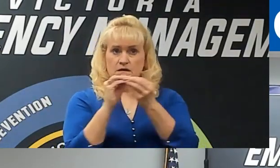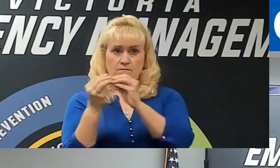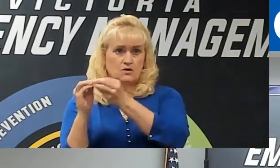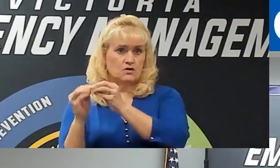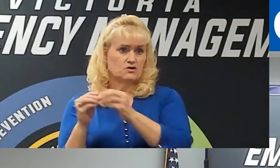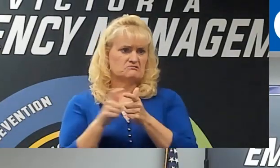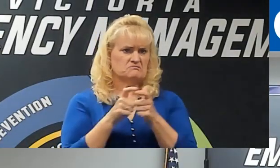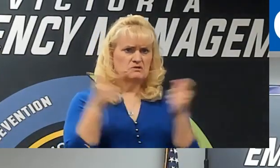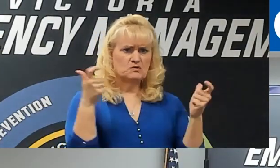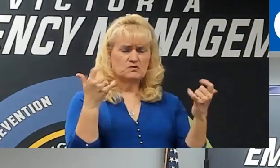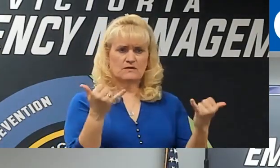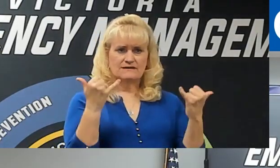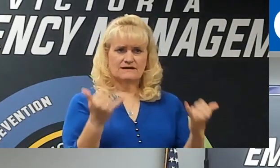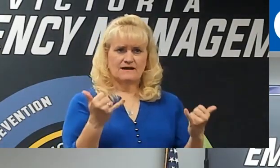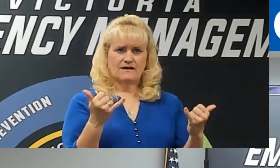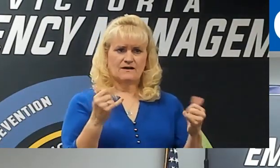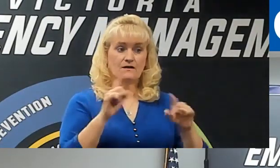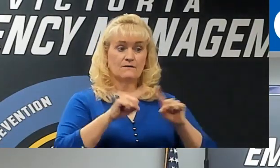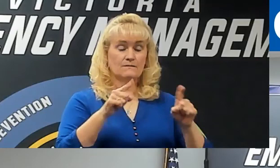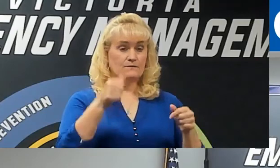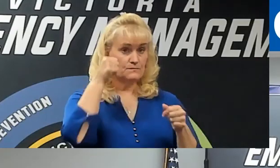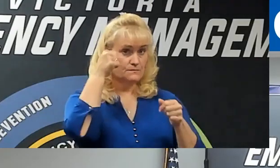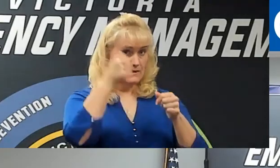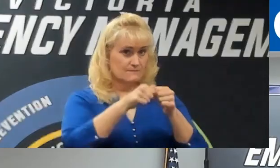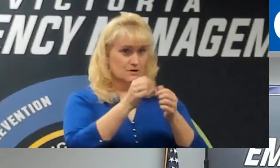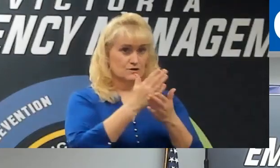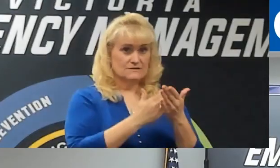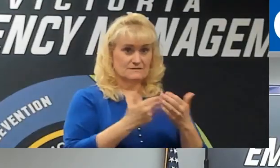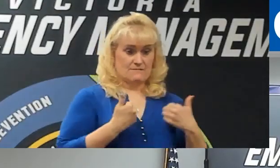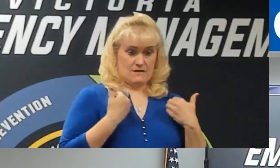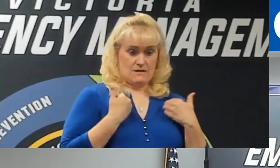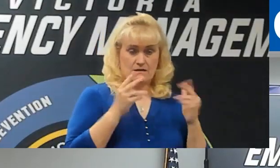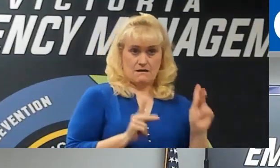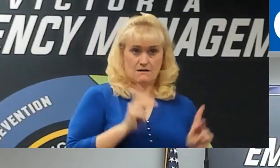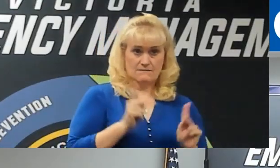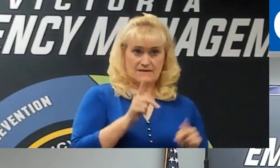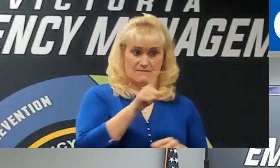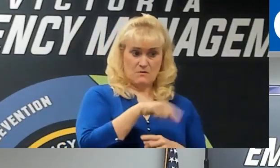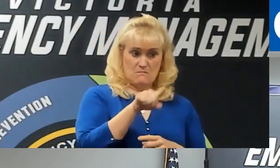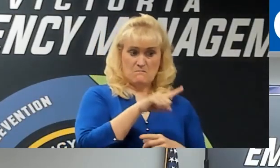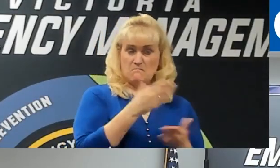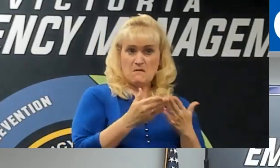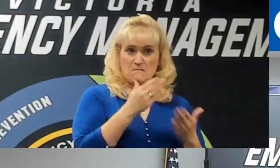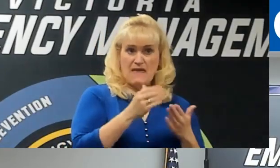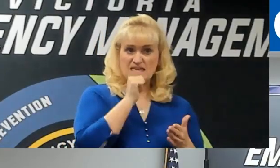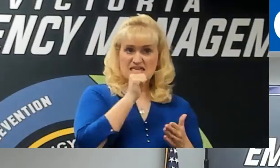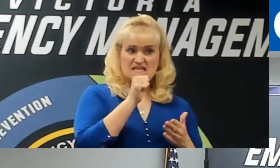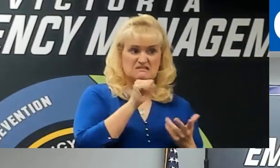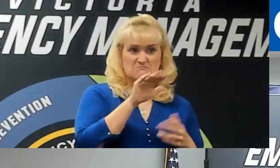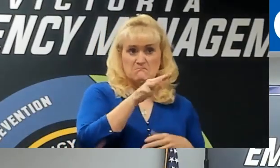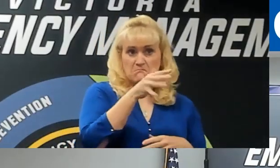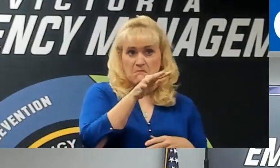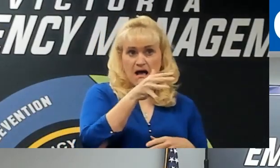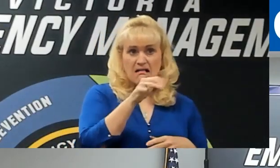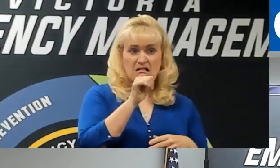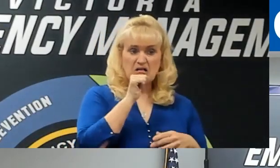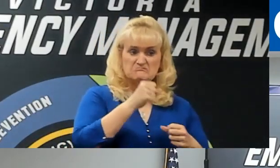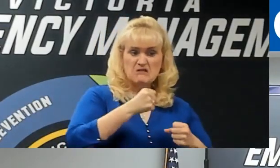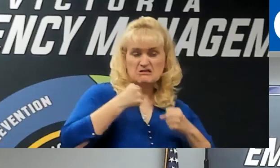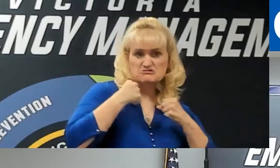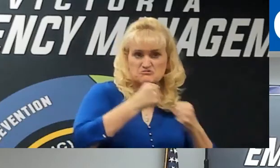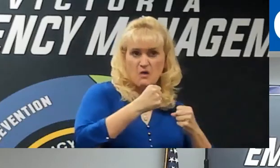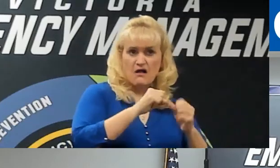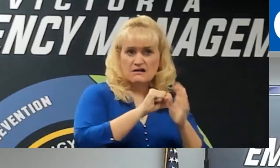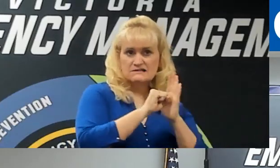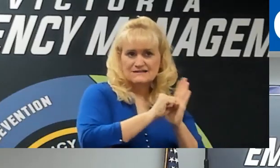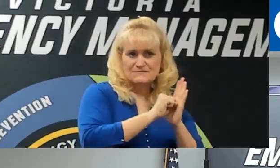groups. Keep in mind, though, some of these young people may not be suffering severely from the illness, but that's not to say it's not serious. I mean, you've got to